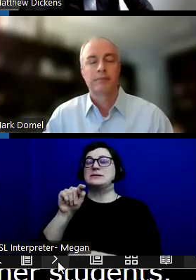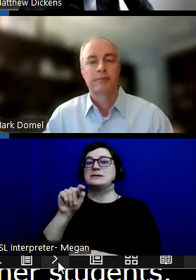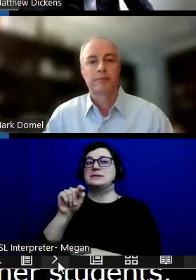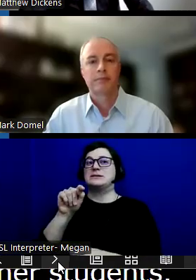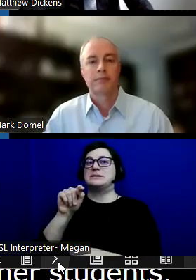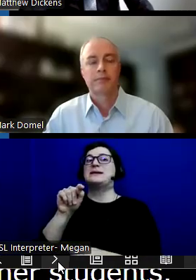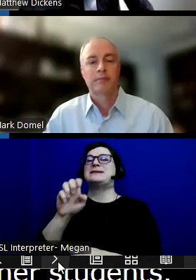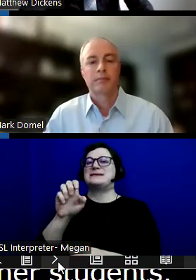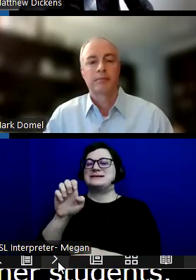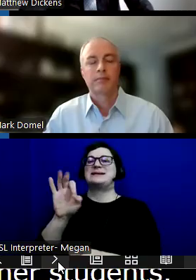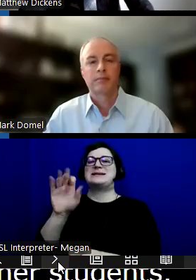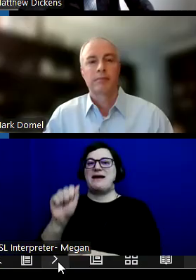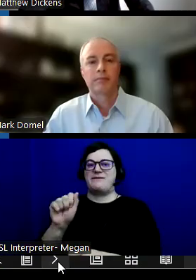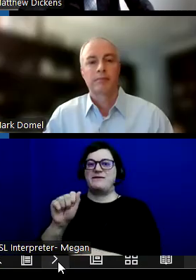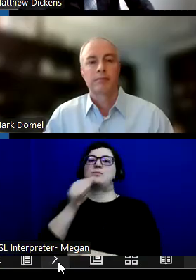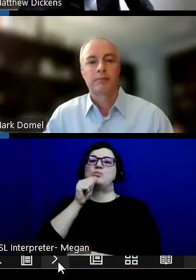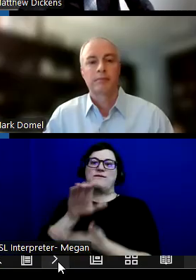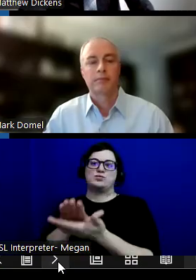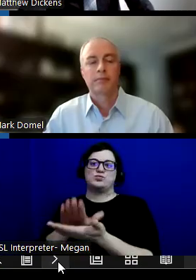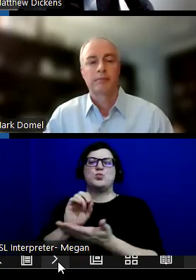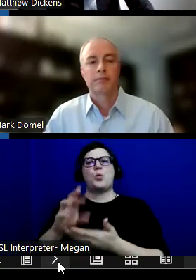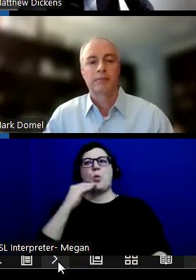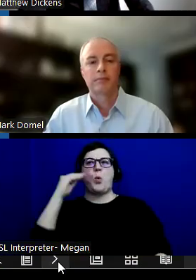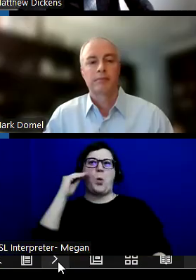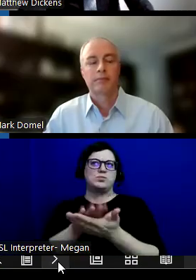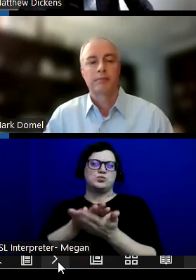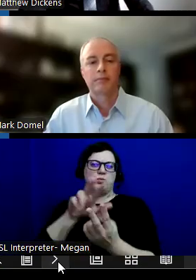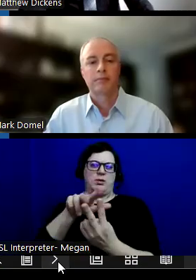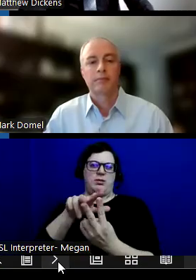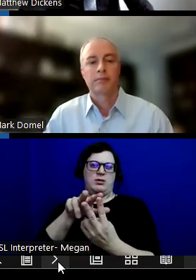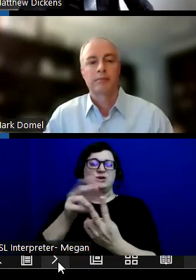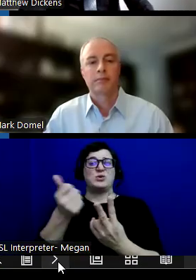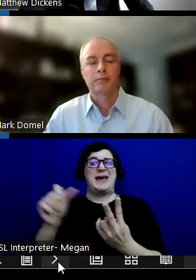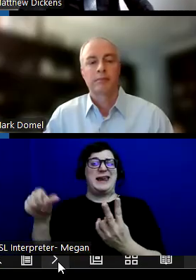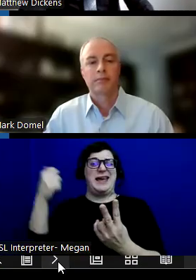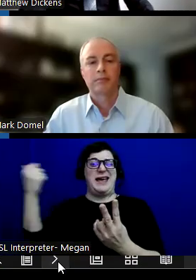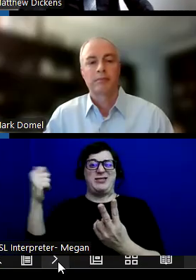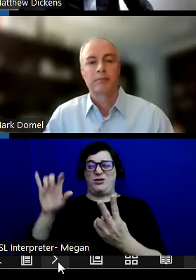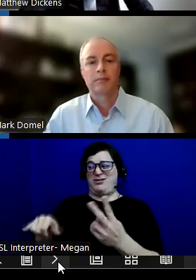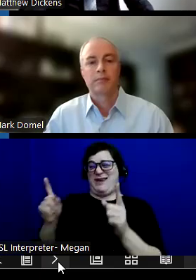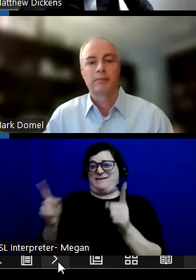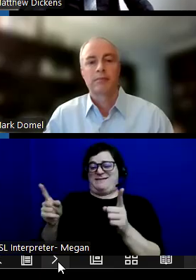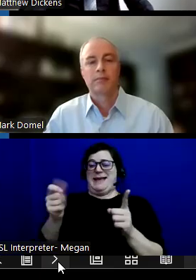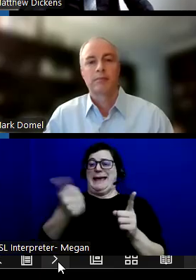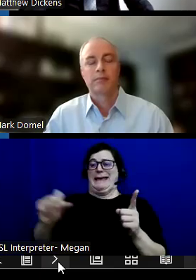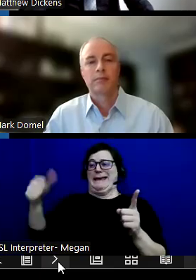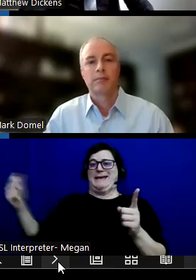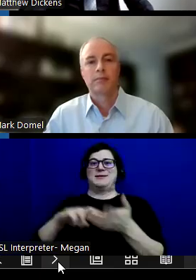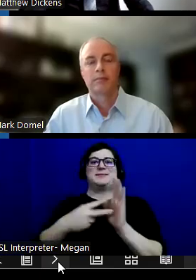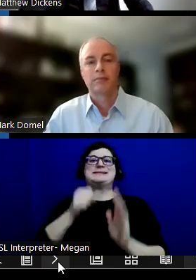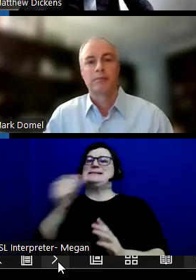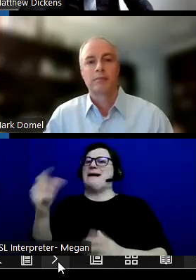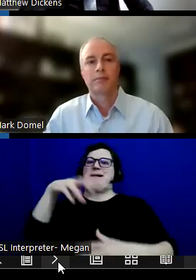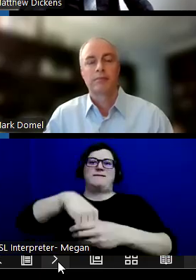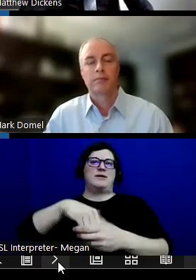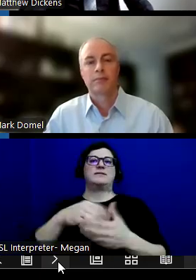non-participating TEFA private school or homeschool. So the any other students means anyone not in public school,